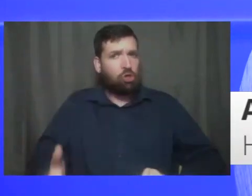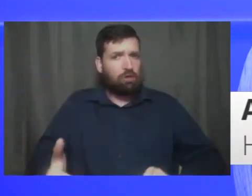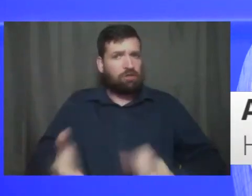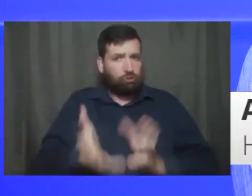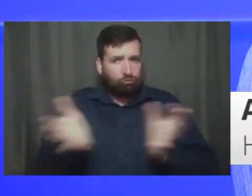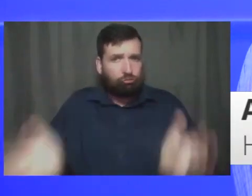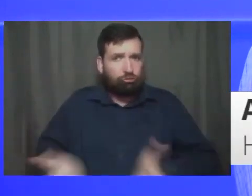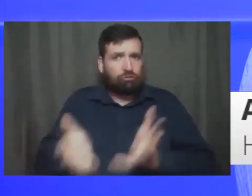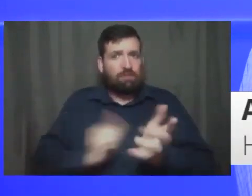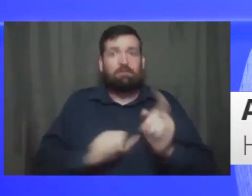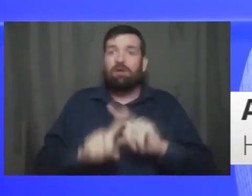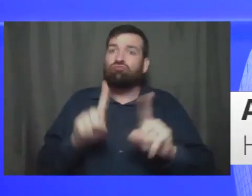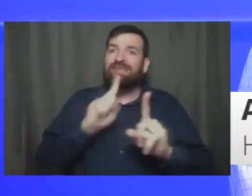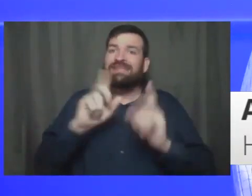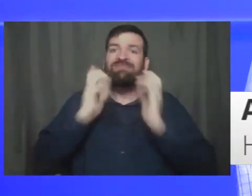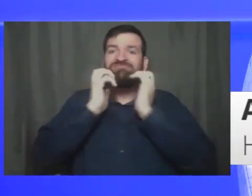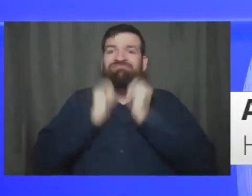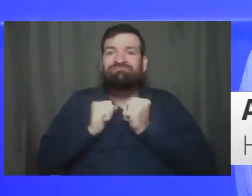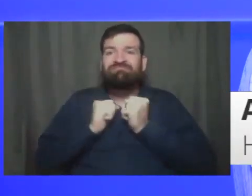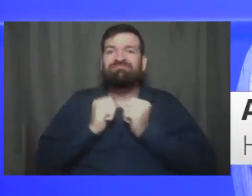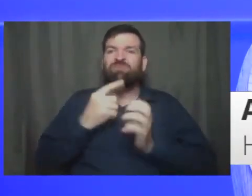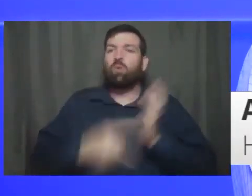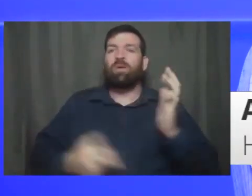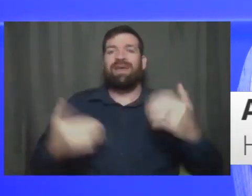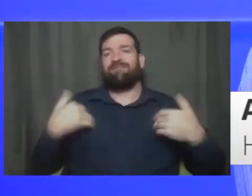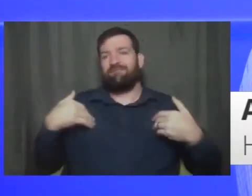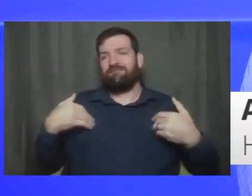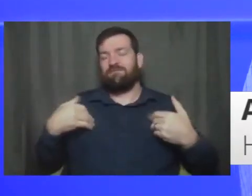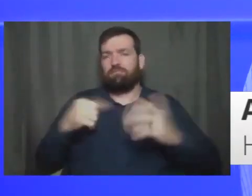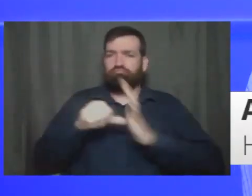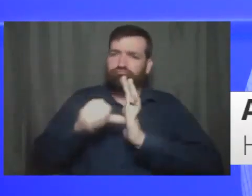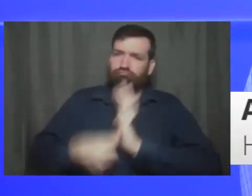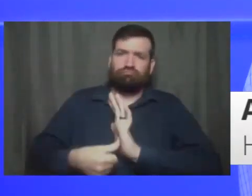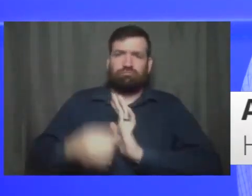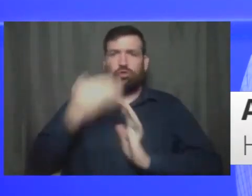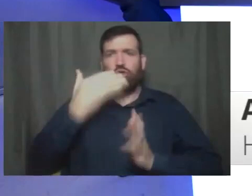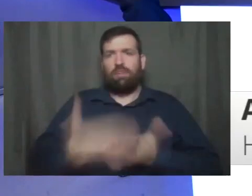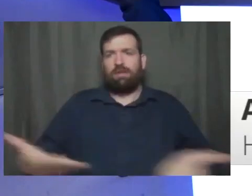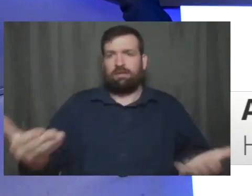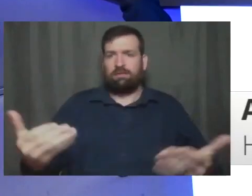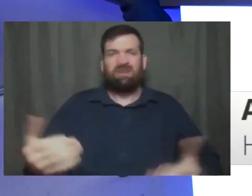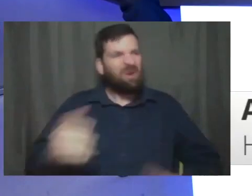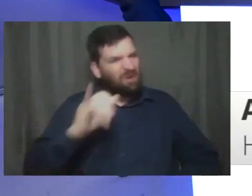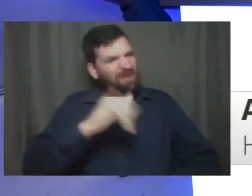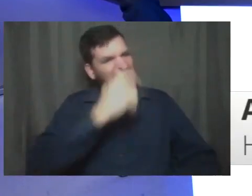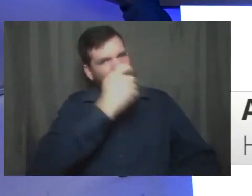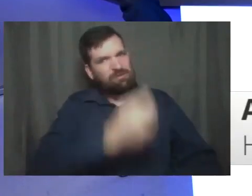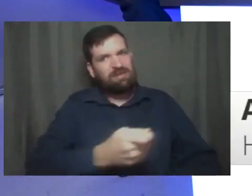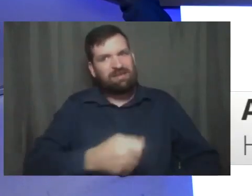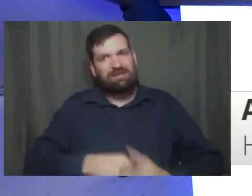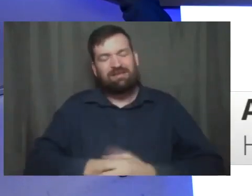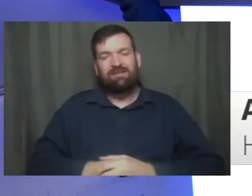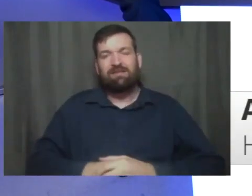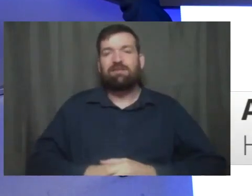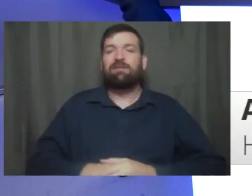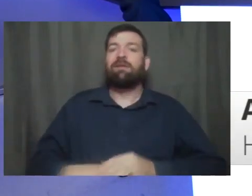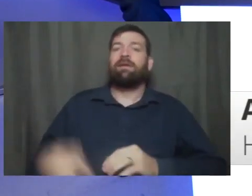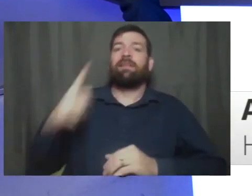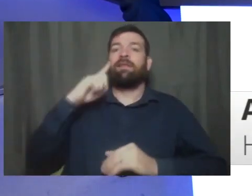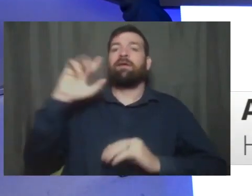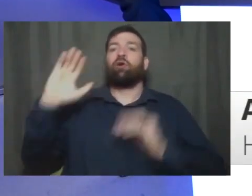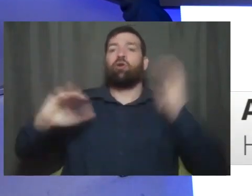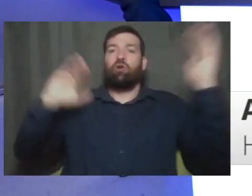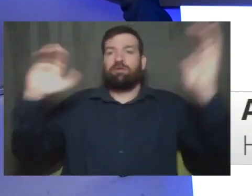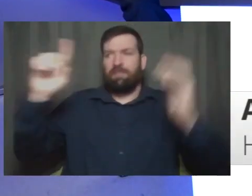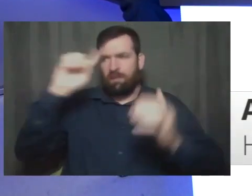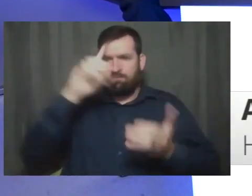value what we have and reinforce the good things that we've got. That's interesting, because I think when we think of adults, we think money and